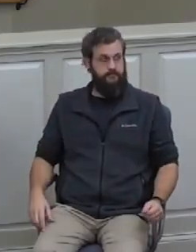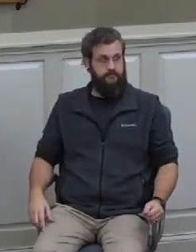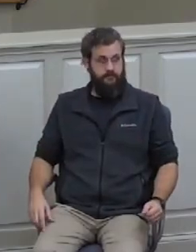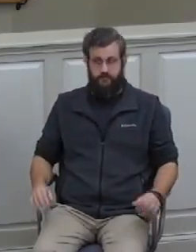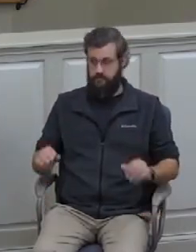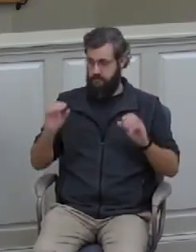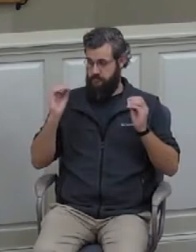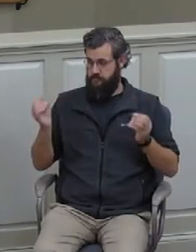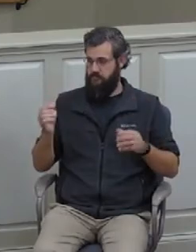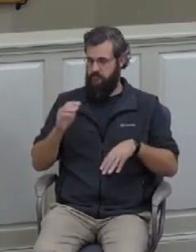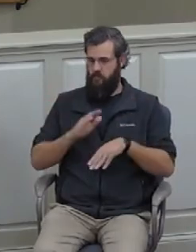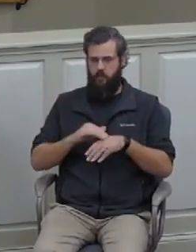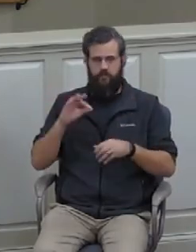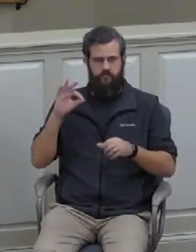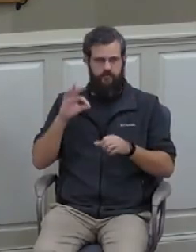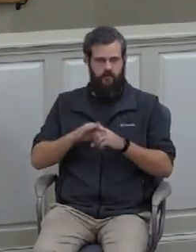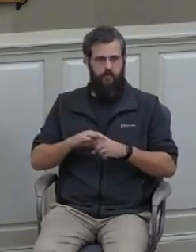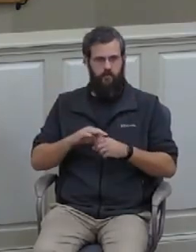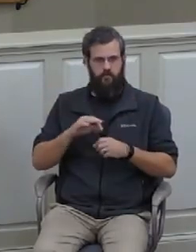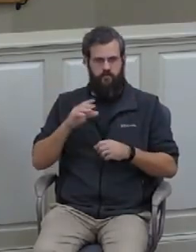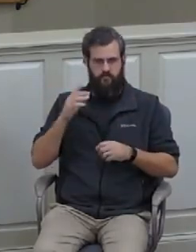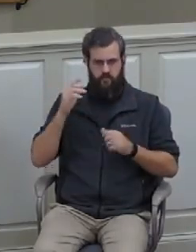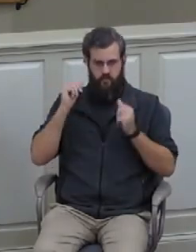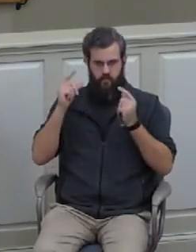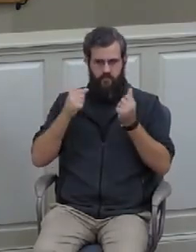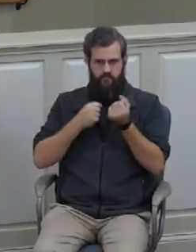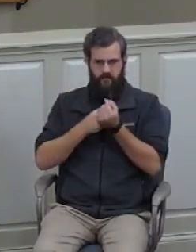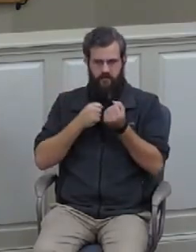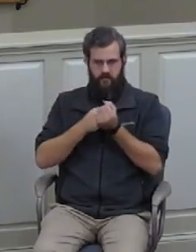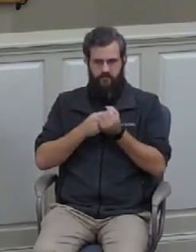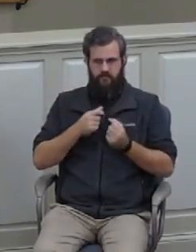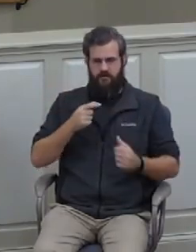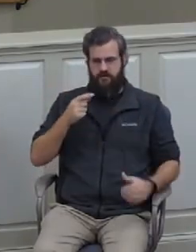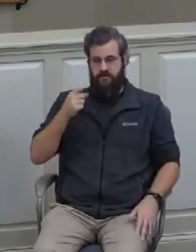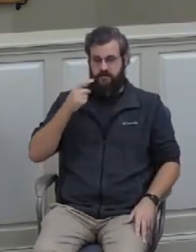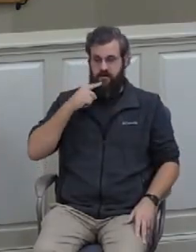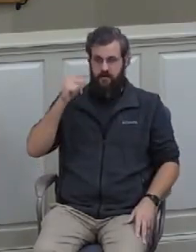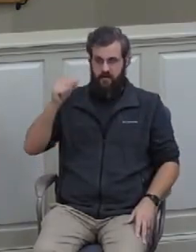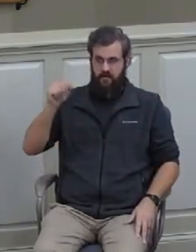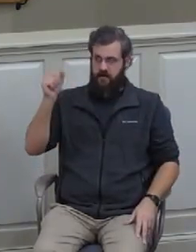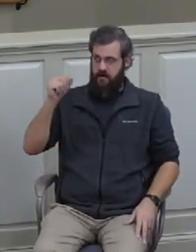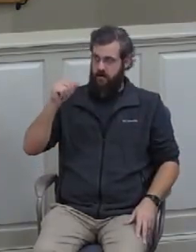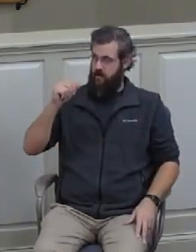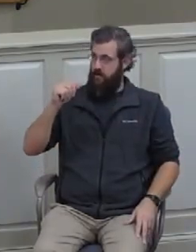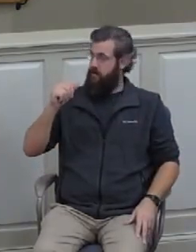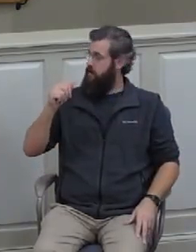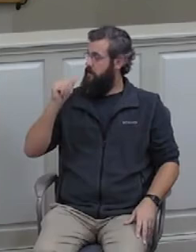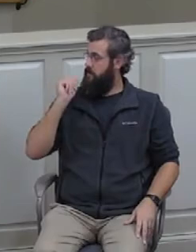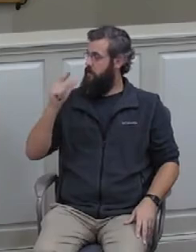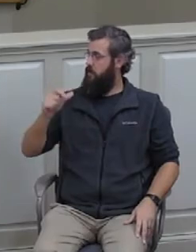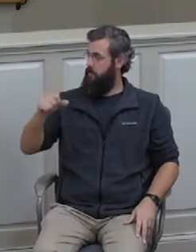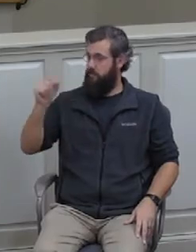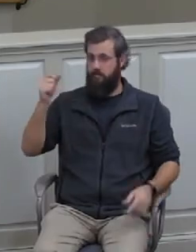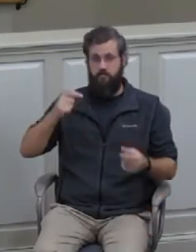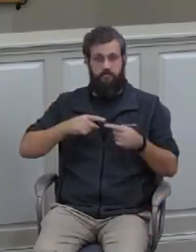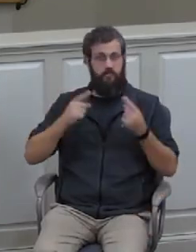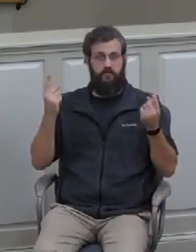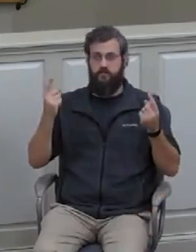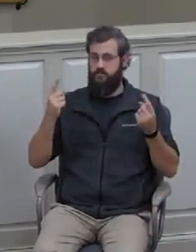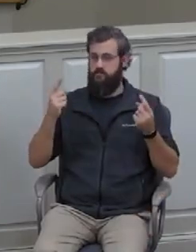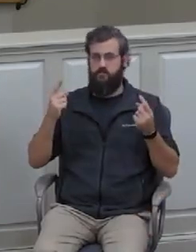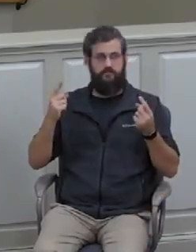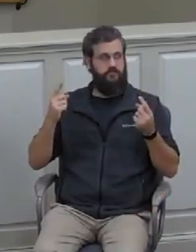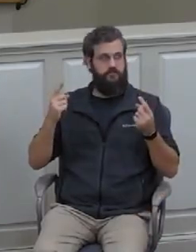Seeing none, Chair, call a question. All in favor of the motion, say aye. Aye. Opposed, like